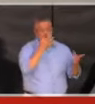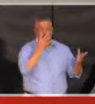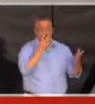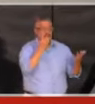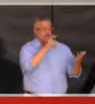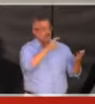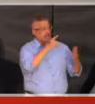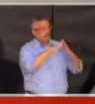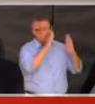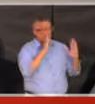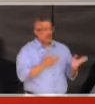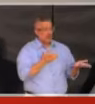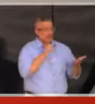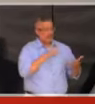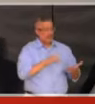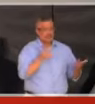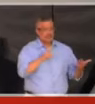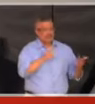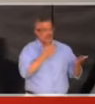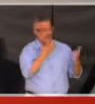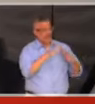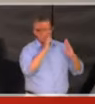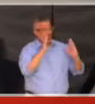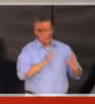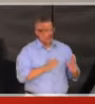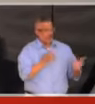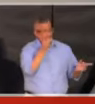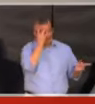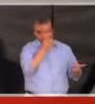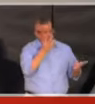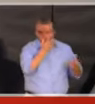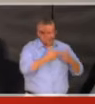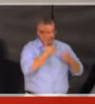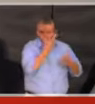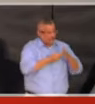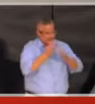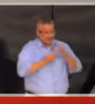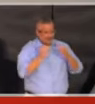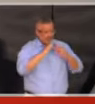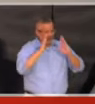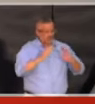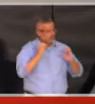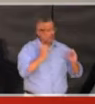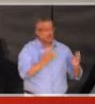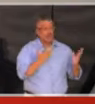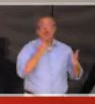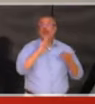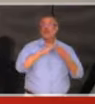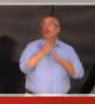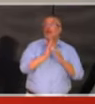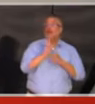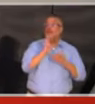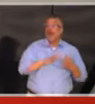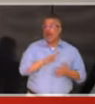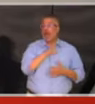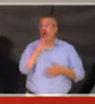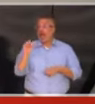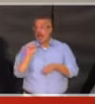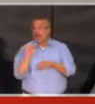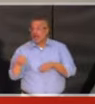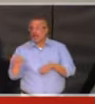an issue among students? Housing crisis faced by community college students and the employees from